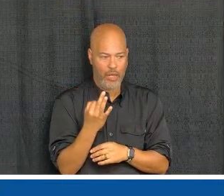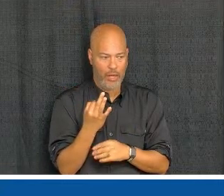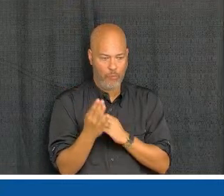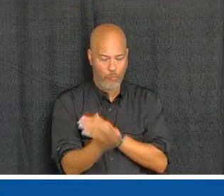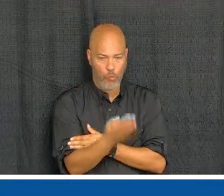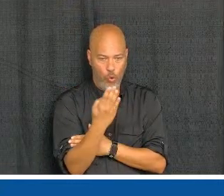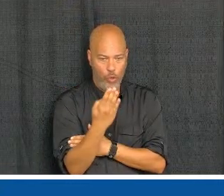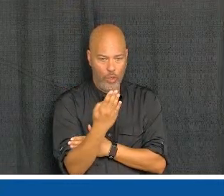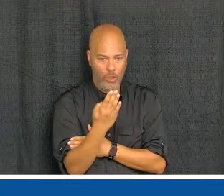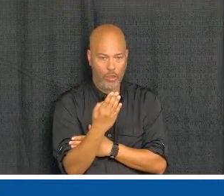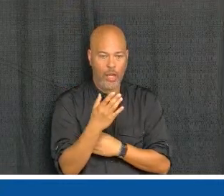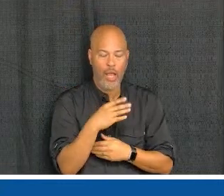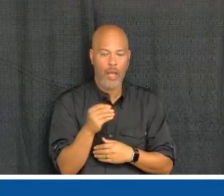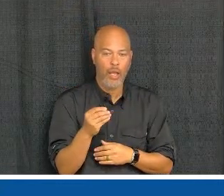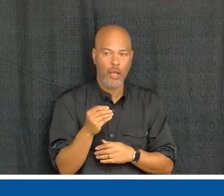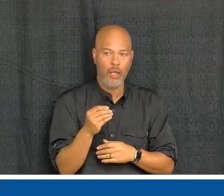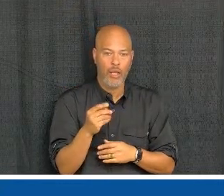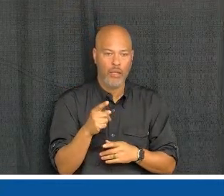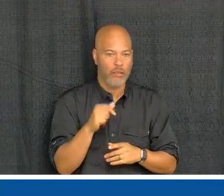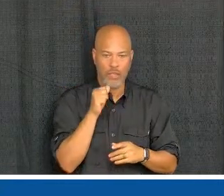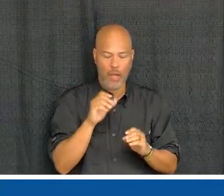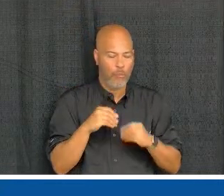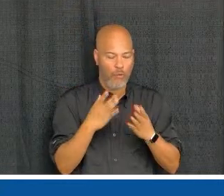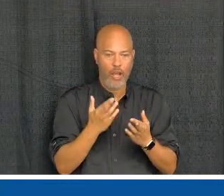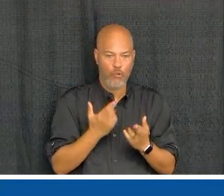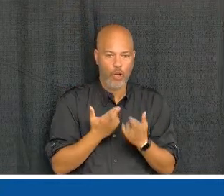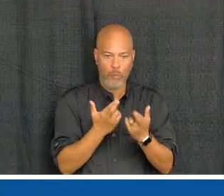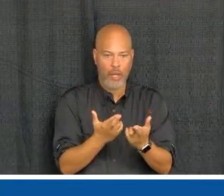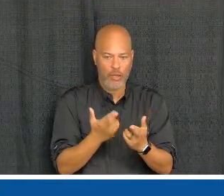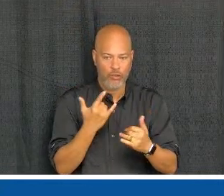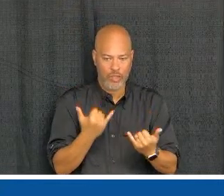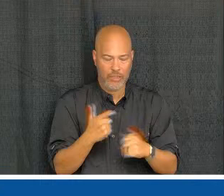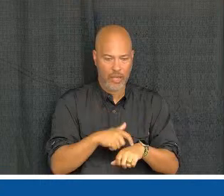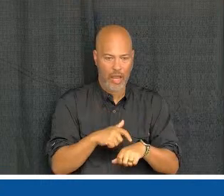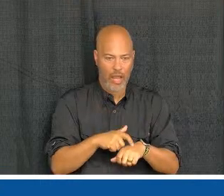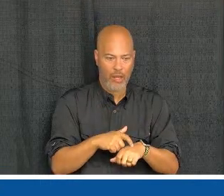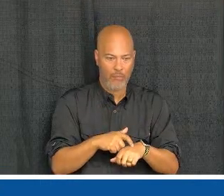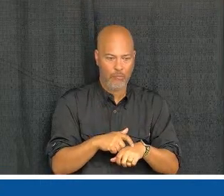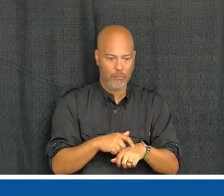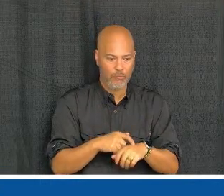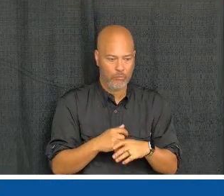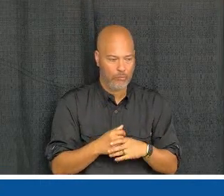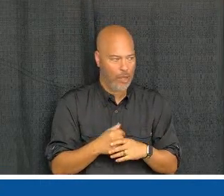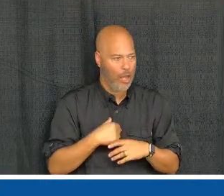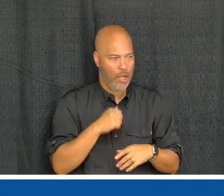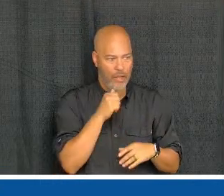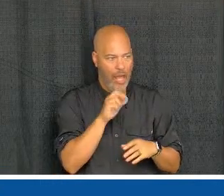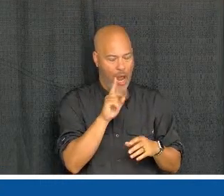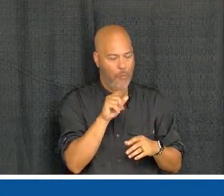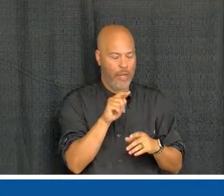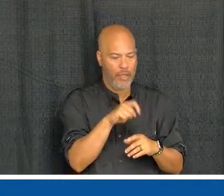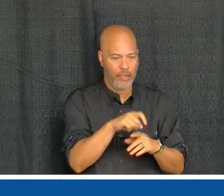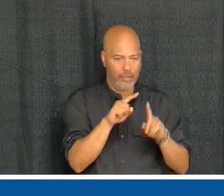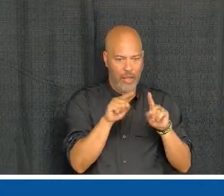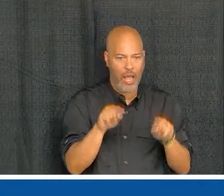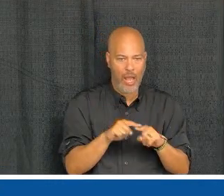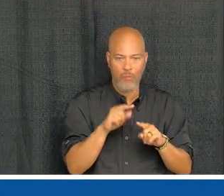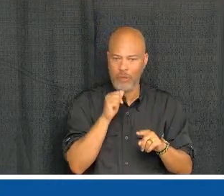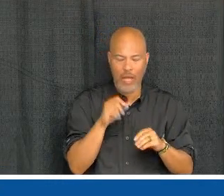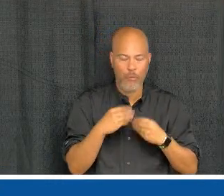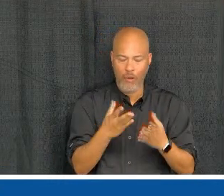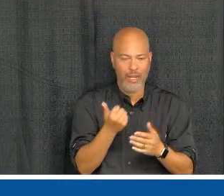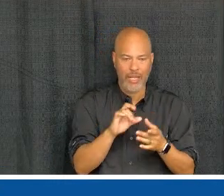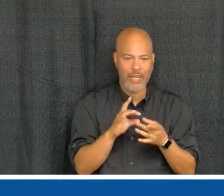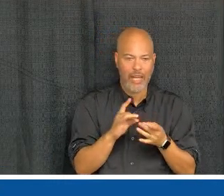morning, and they did not provide a recommendation this time. I apologize, I didn't get this slide updated, but they did not provide any